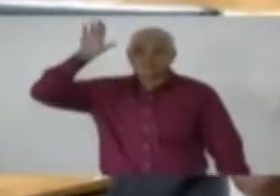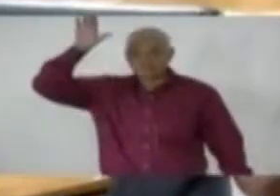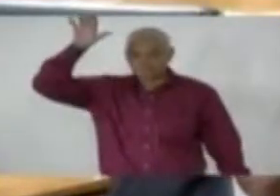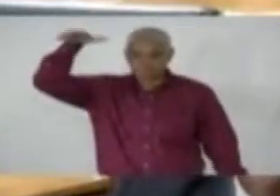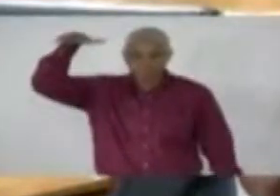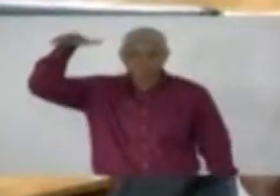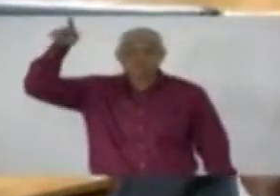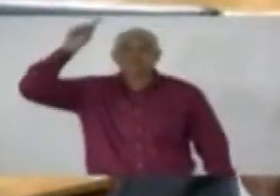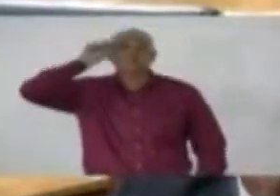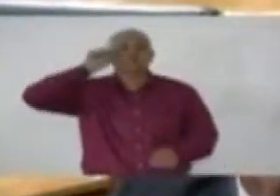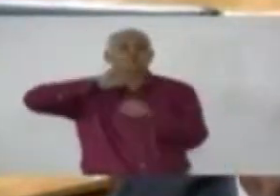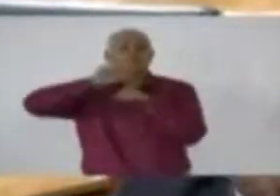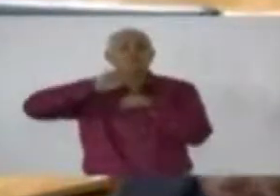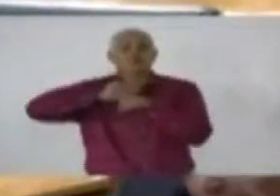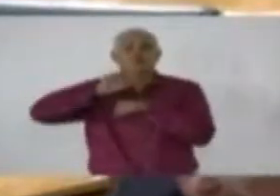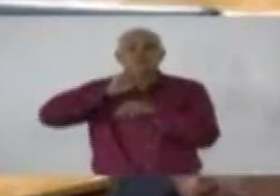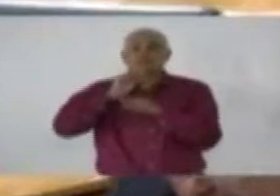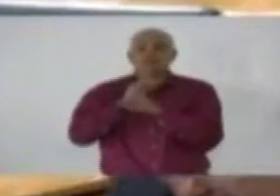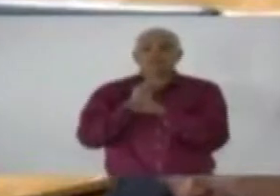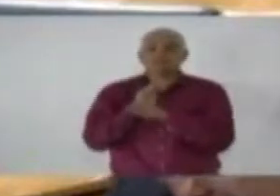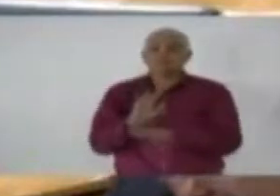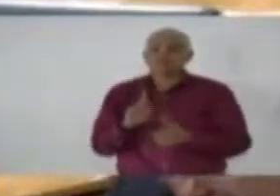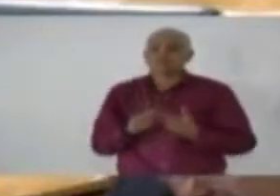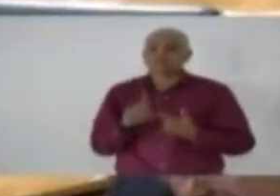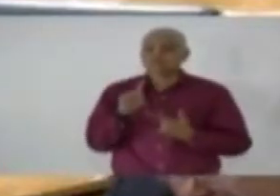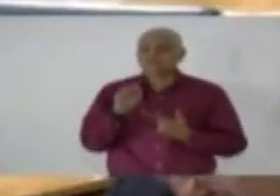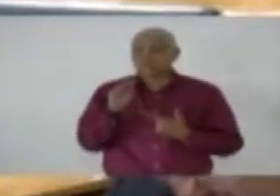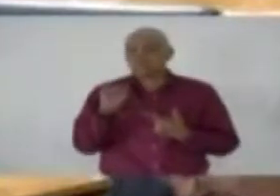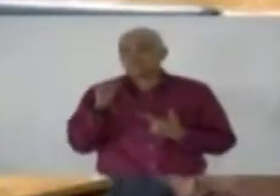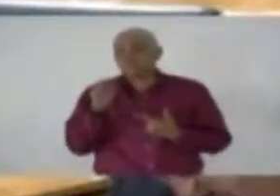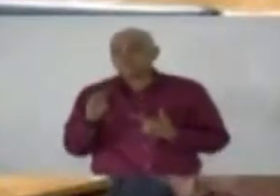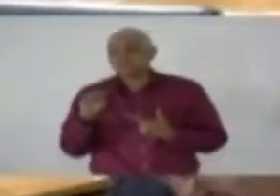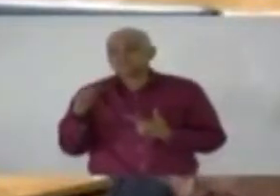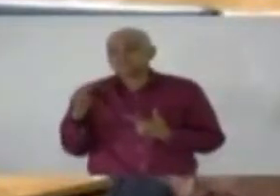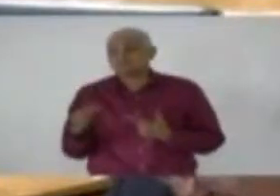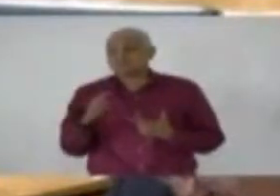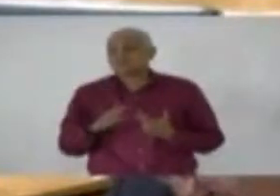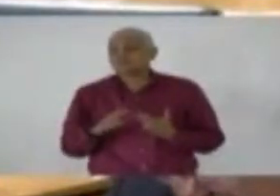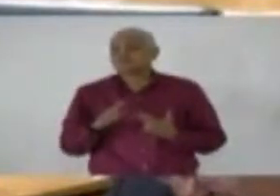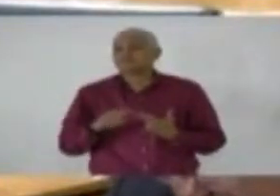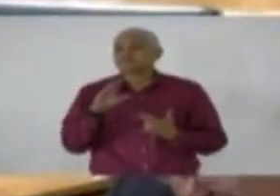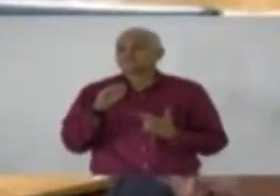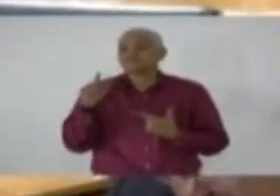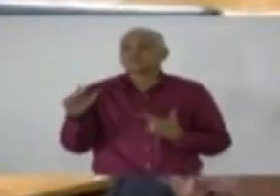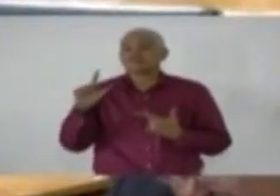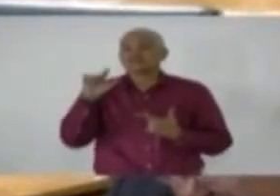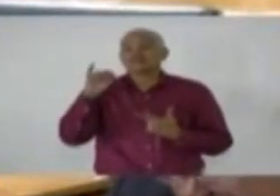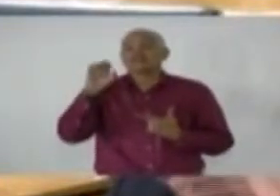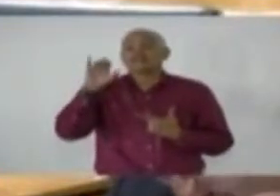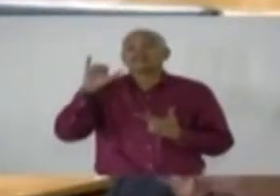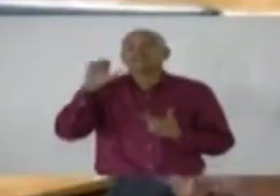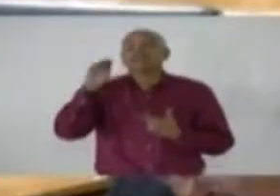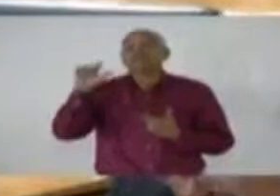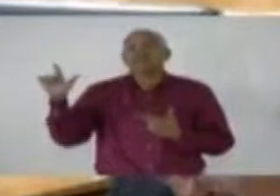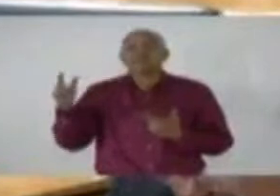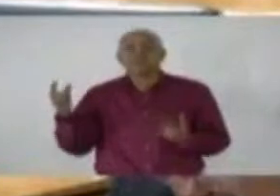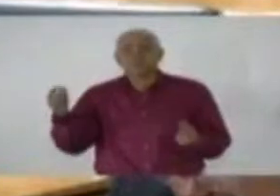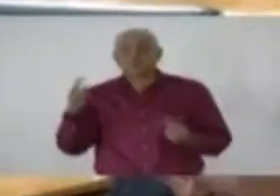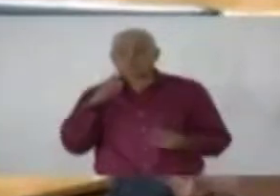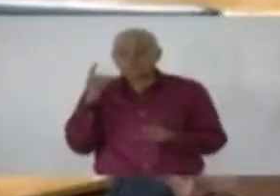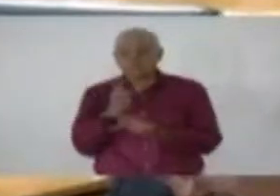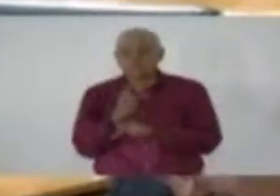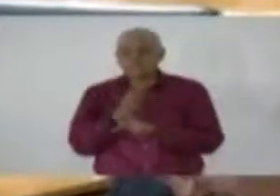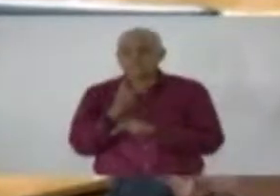work that Ministers Kamina Johnson-Smith and Leslie Campbell do to keep